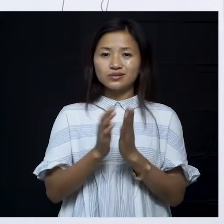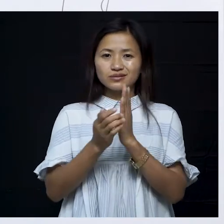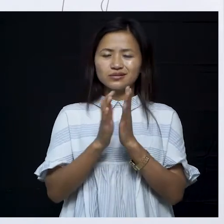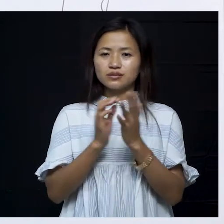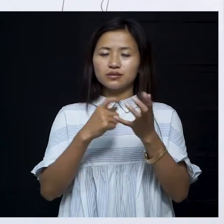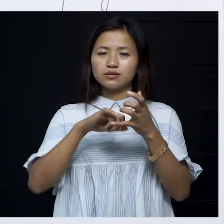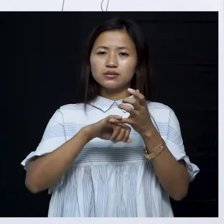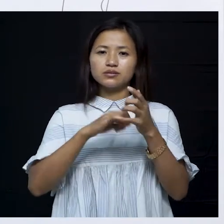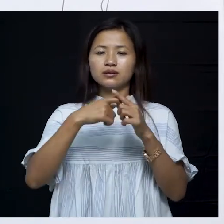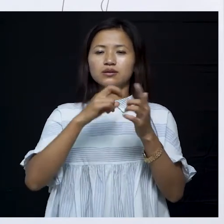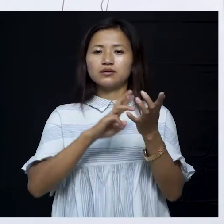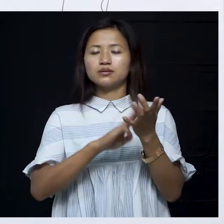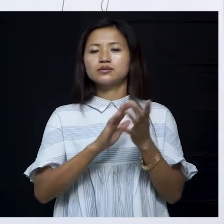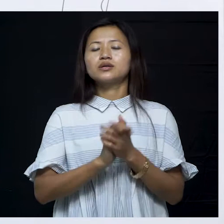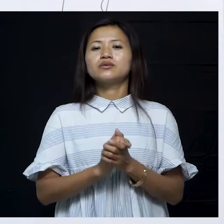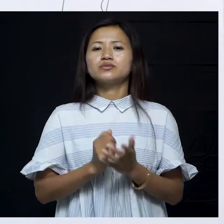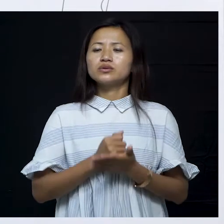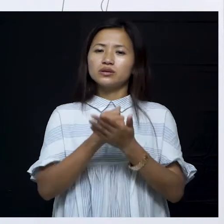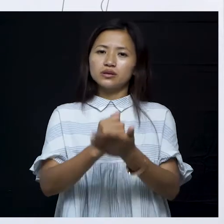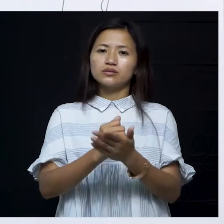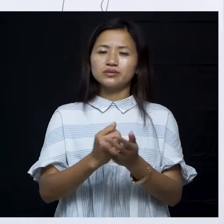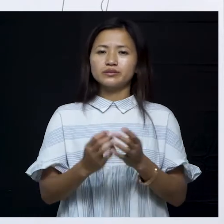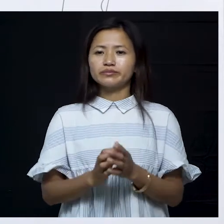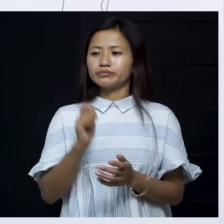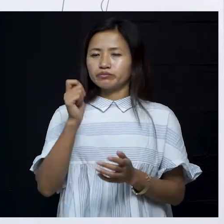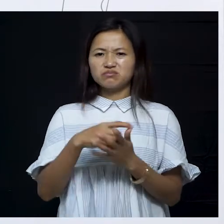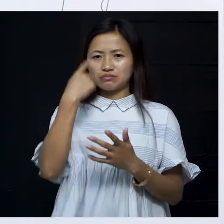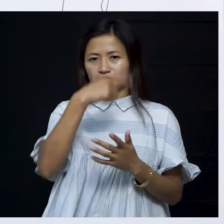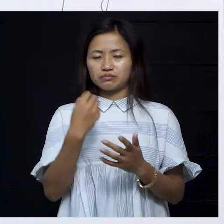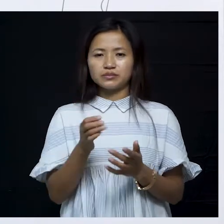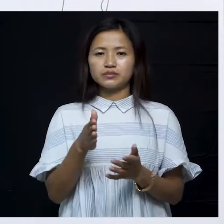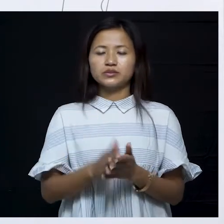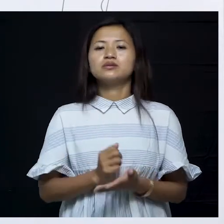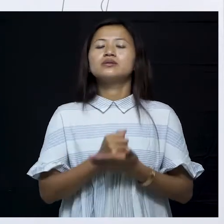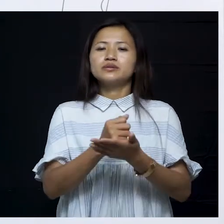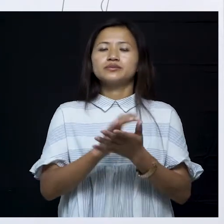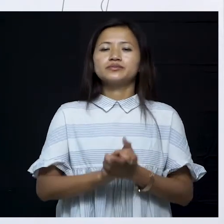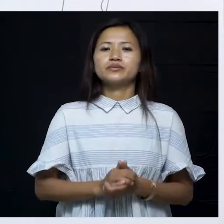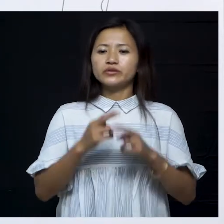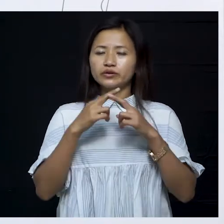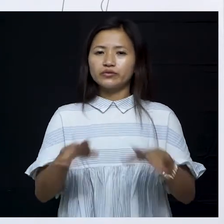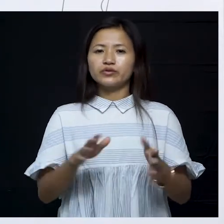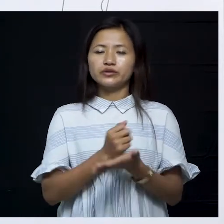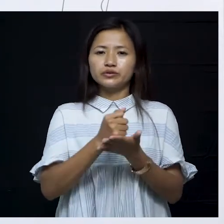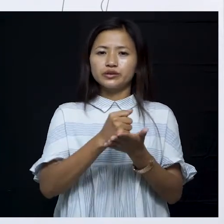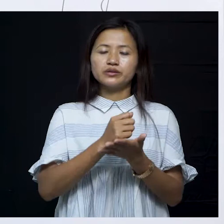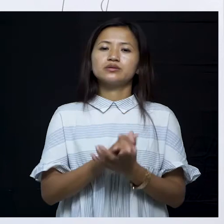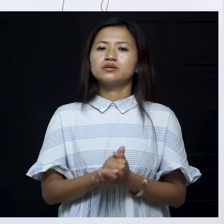government in order to help the unemployed people, right? Then another one is they give free training